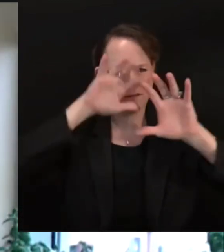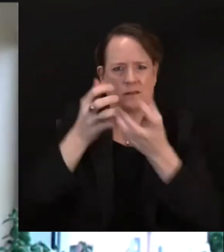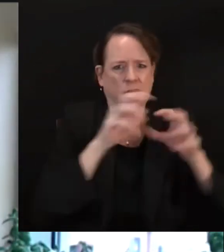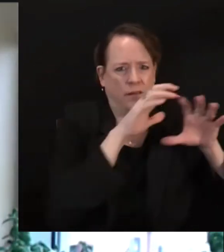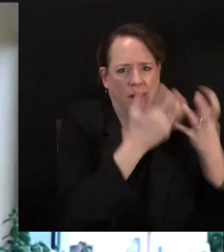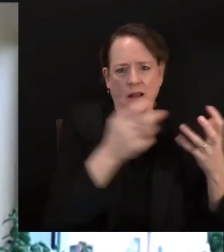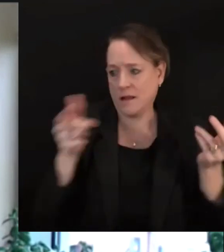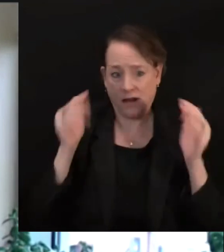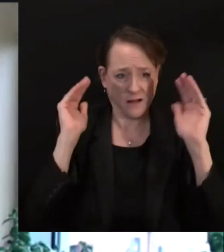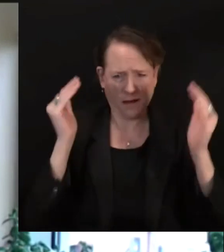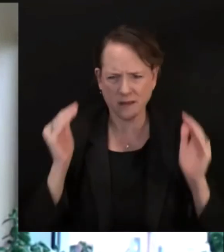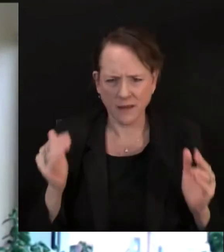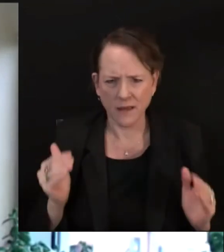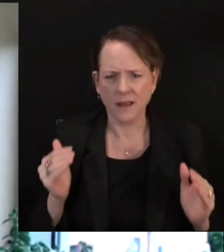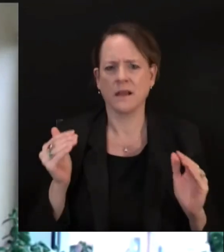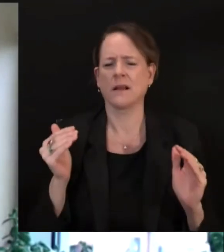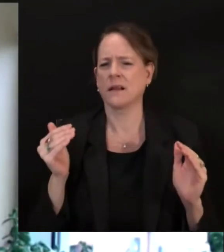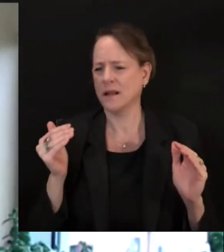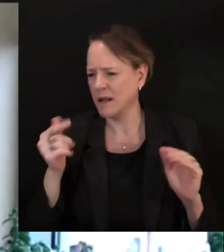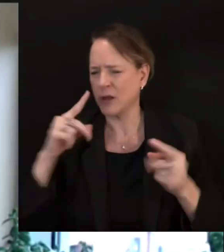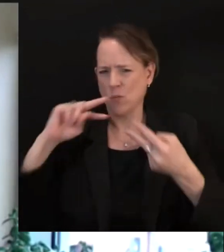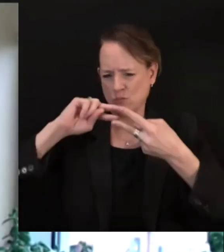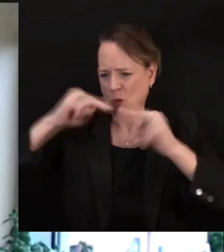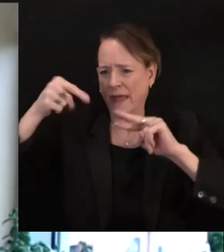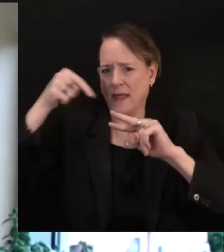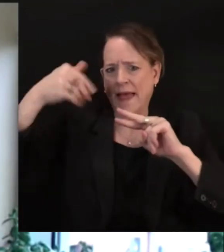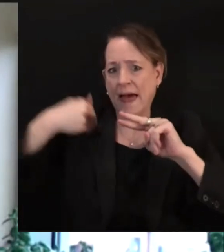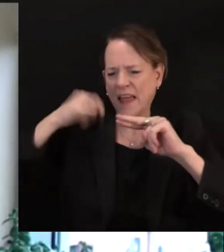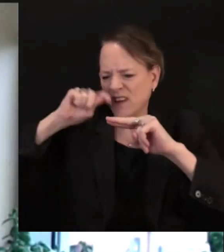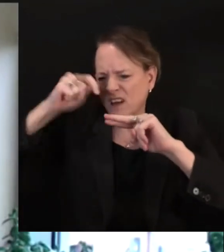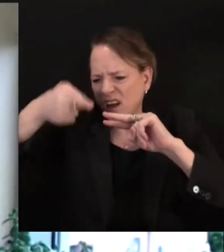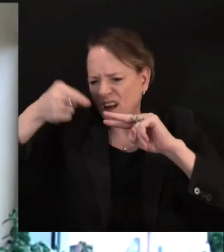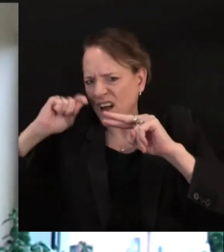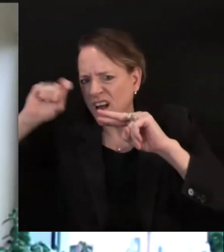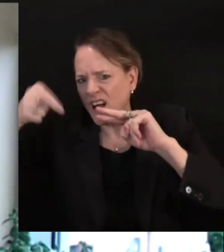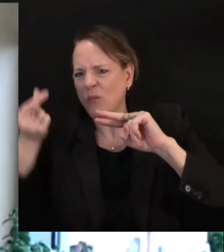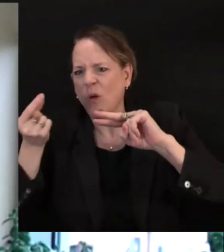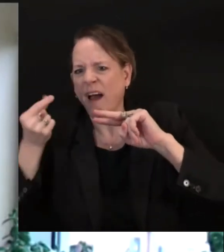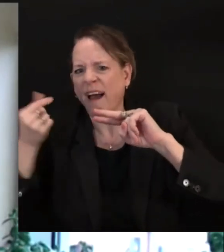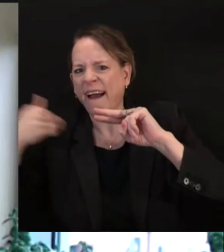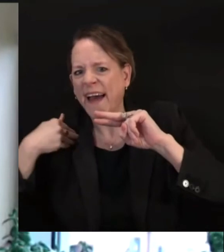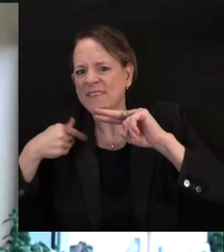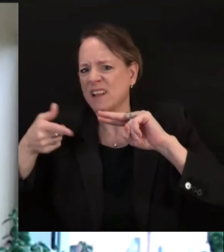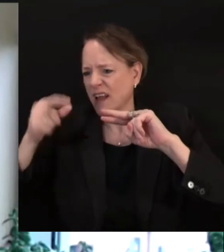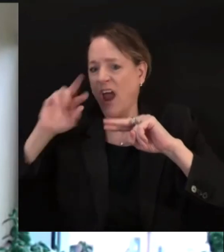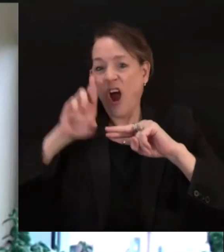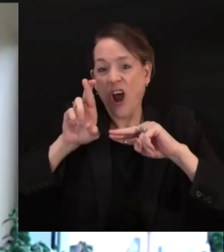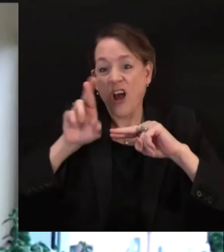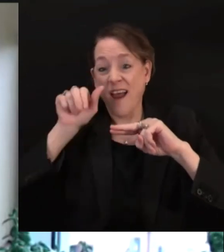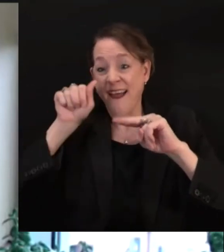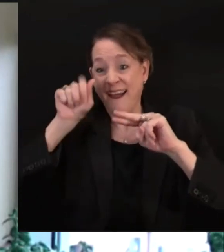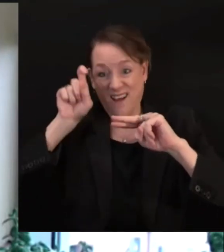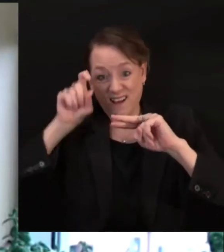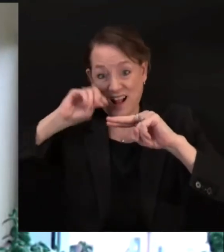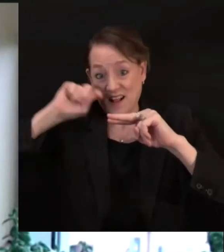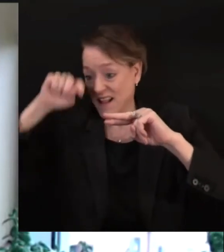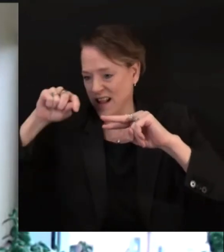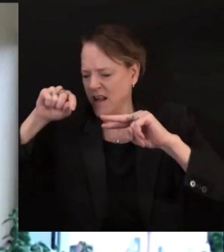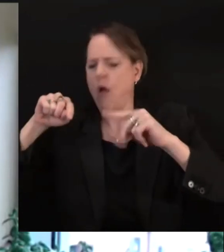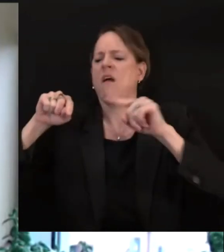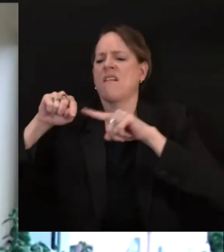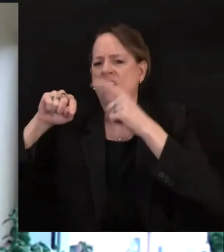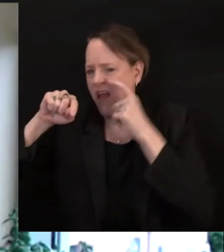reads the genetic code, the RNA of the virus. That was how that they were able to identify that this is a unique strain. We do this in Wisconsin